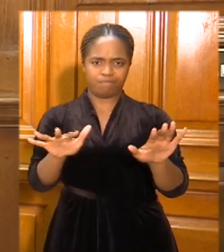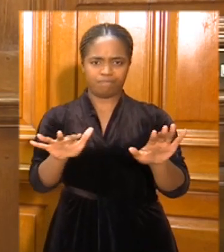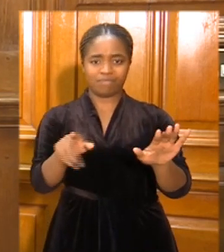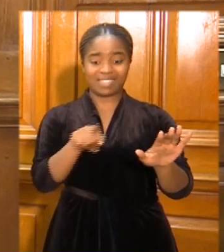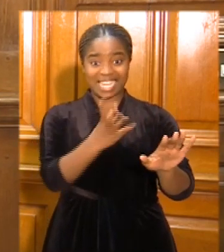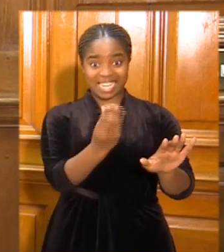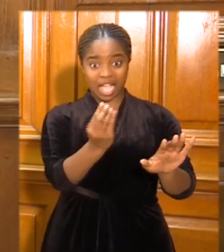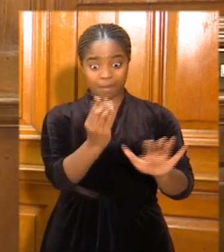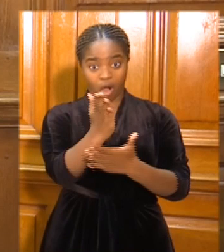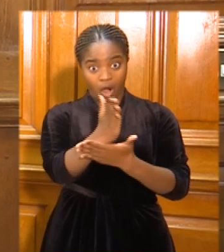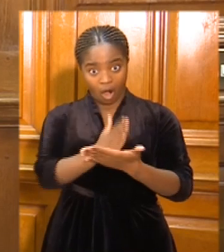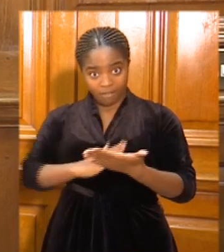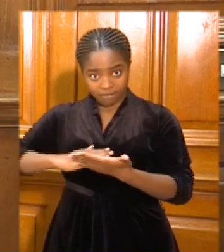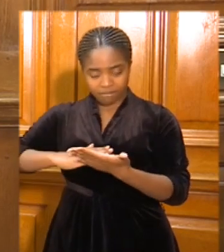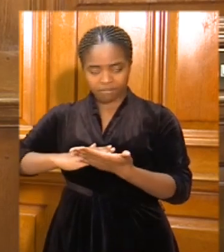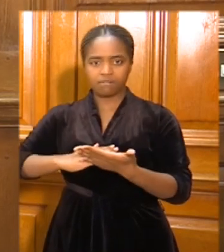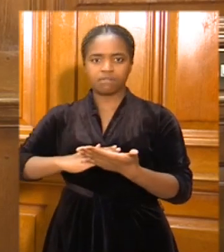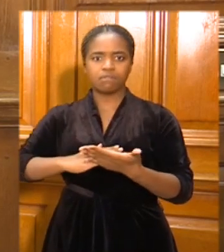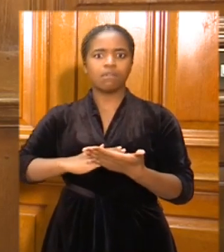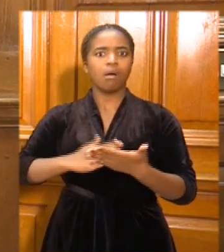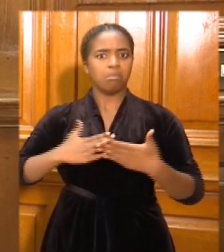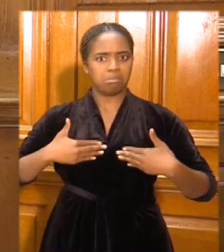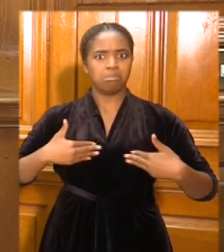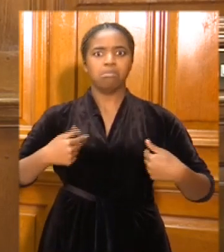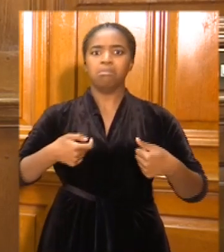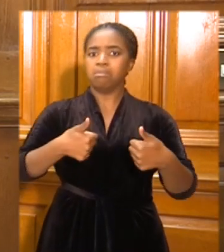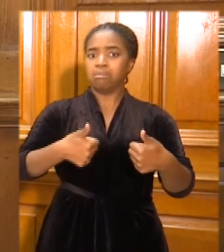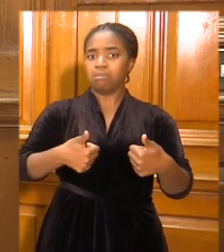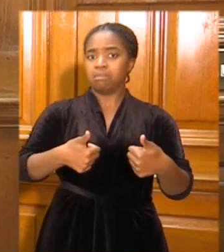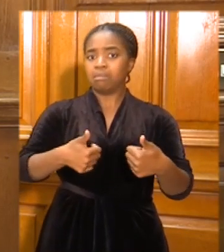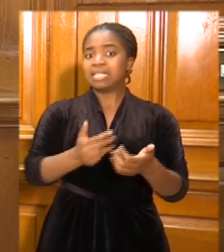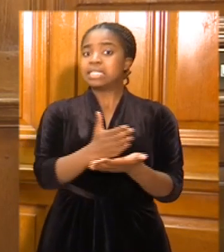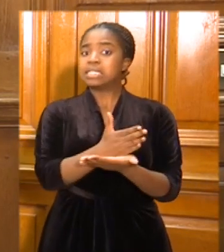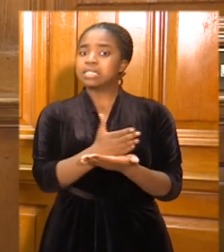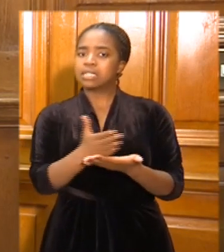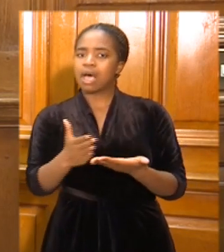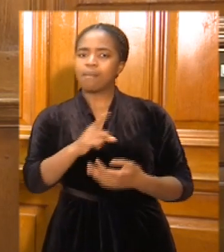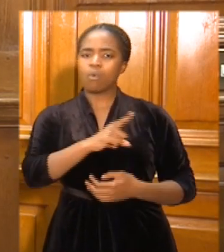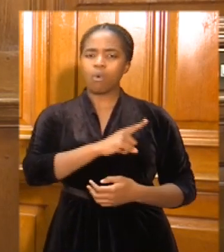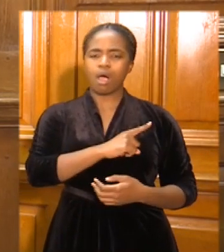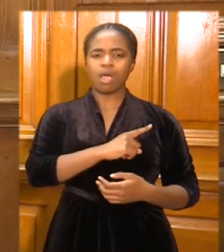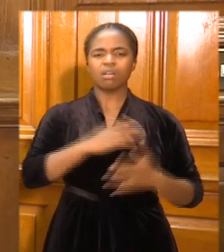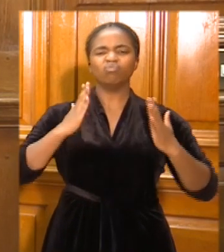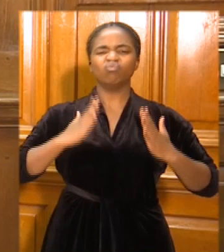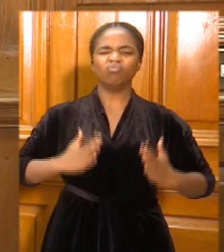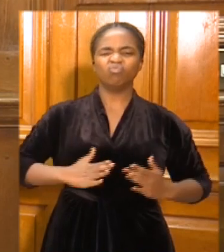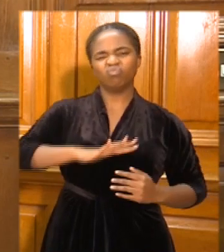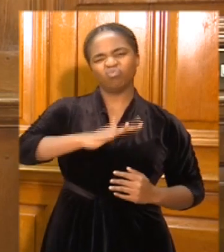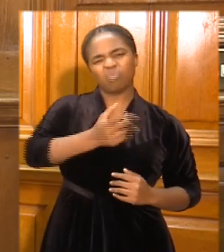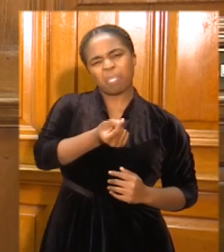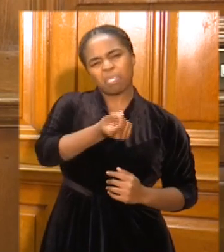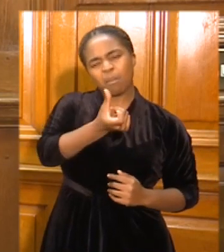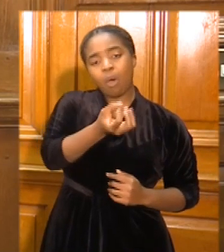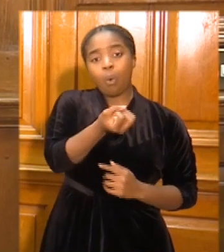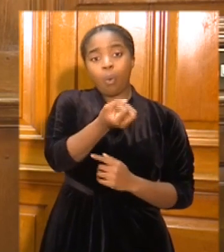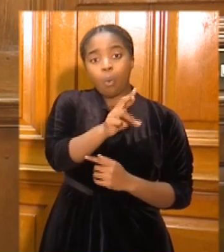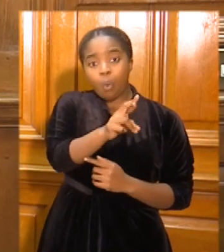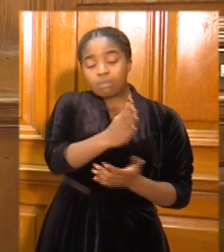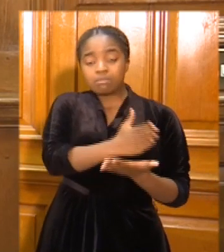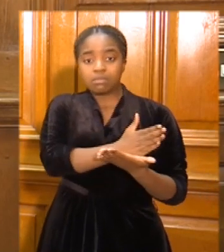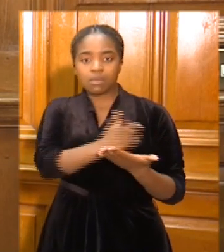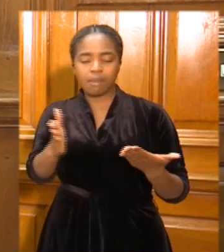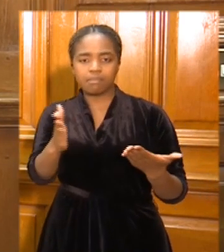people have recovered, either because their symptoms have been mild or because of the care that